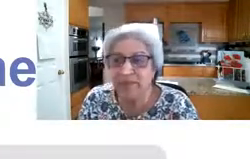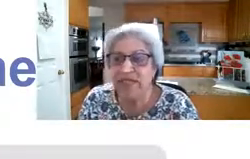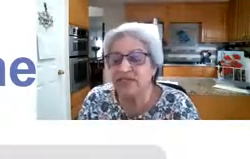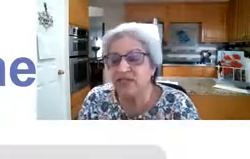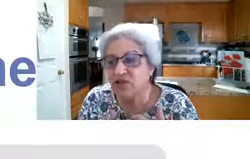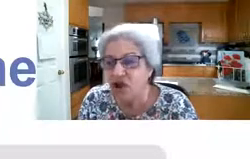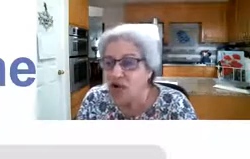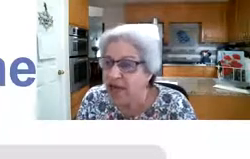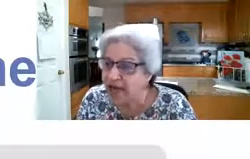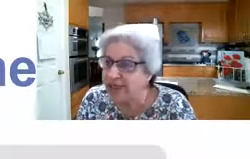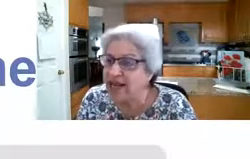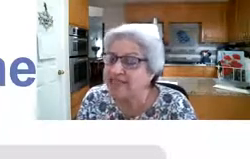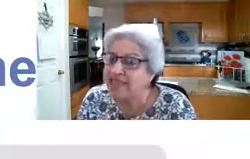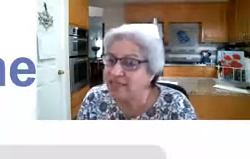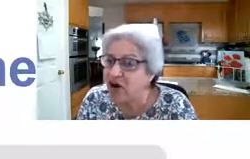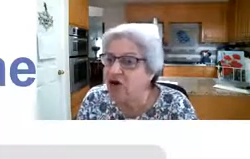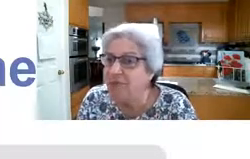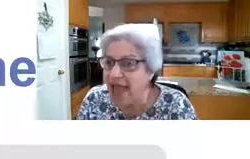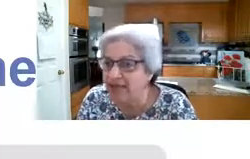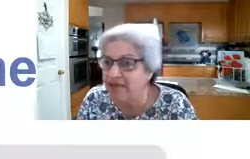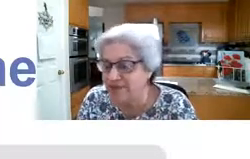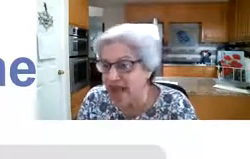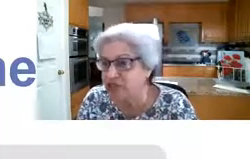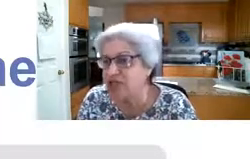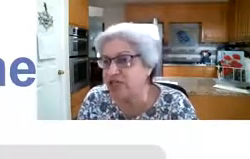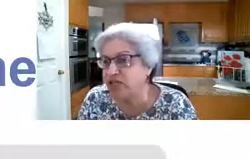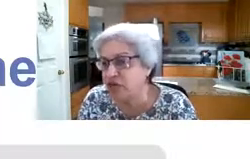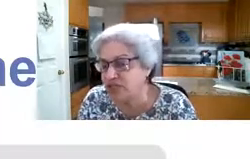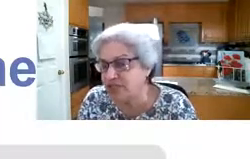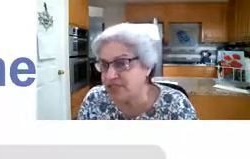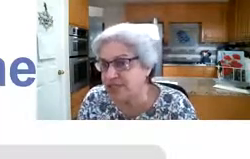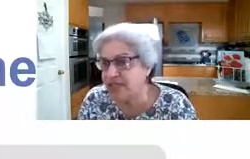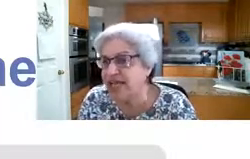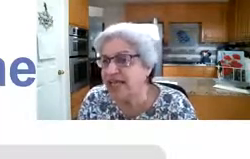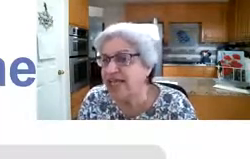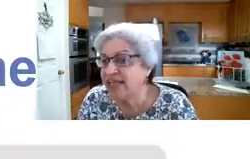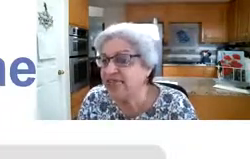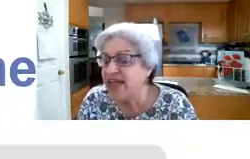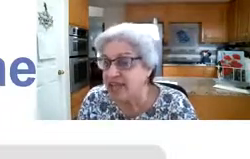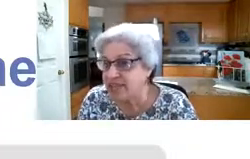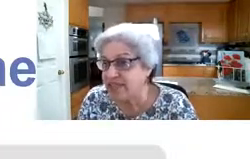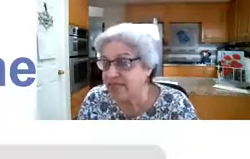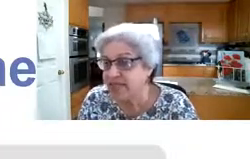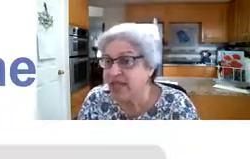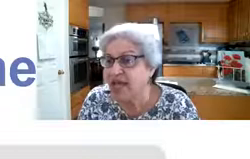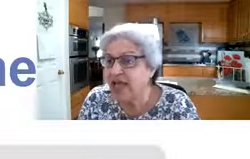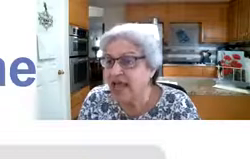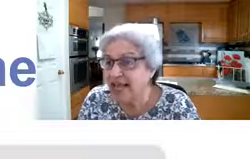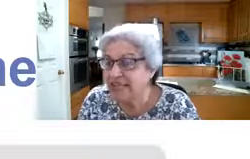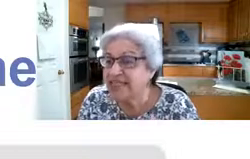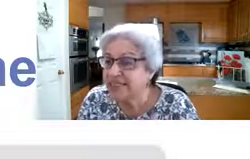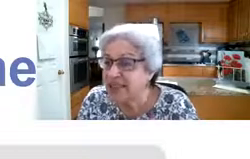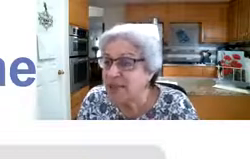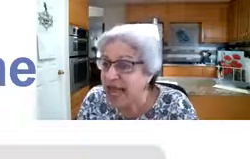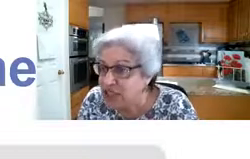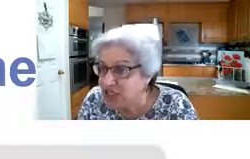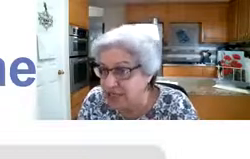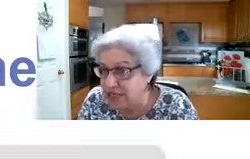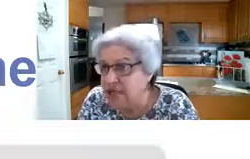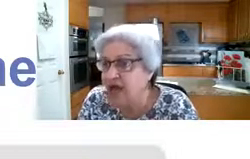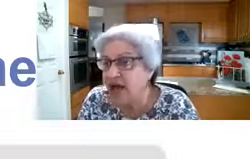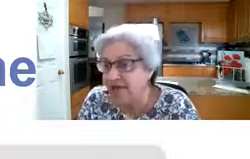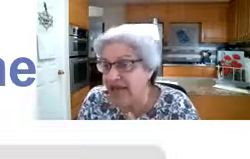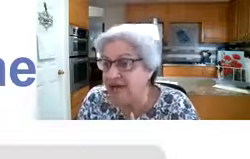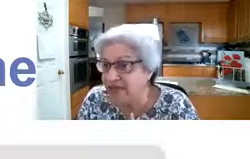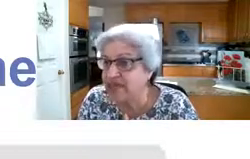the companies to go ahead and start manufacturing doses in advance in